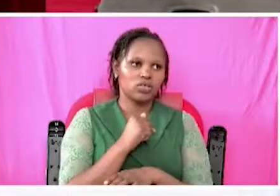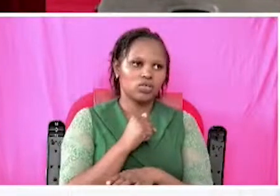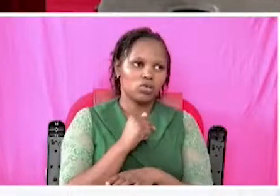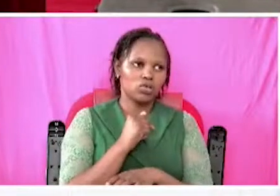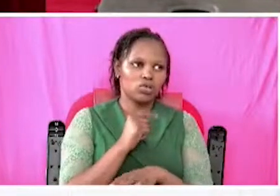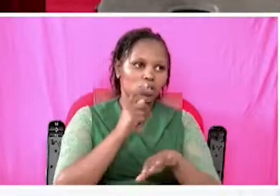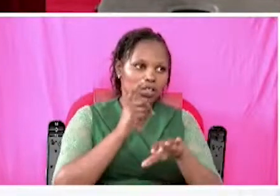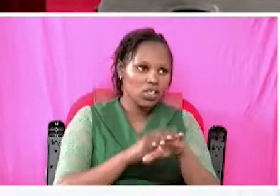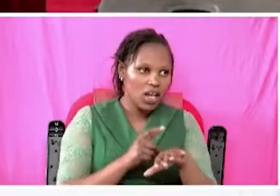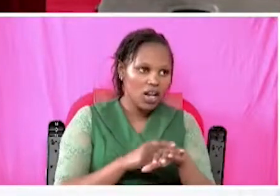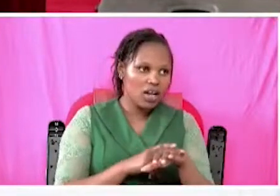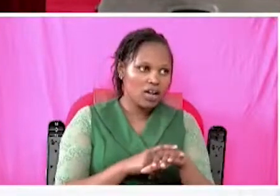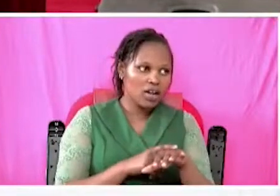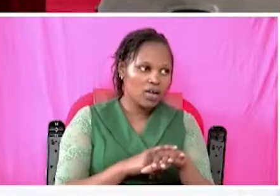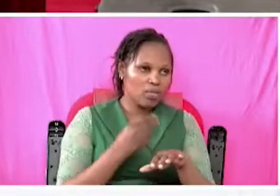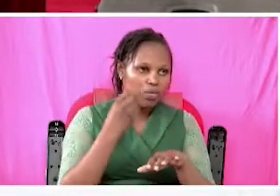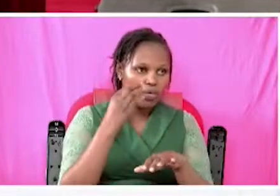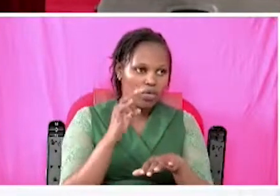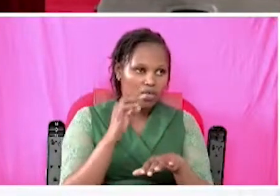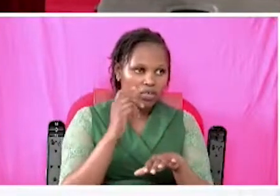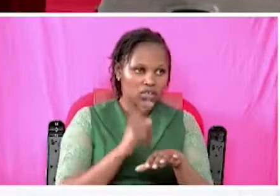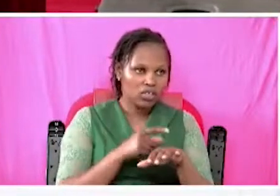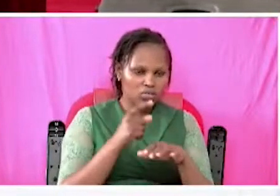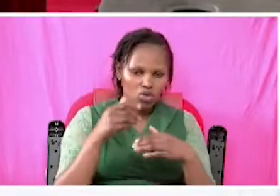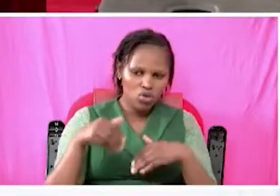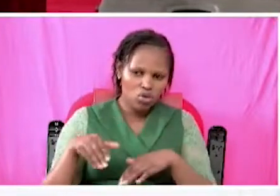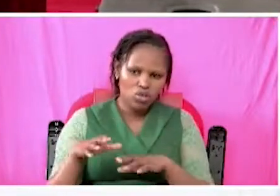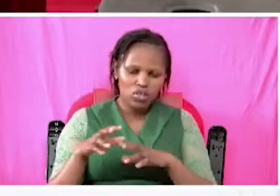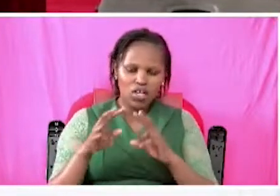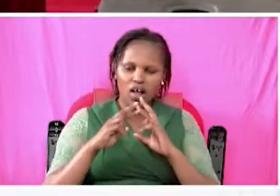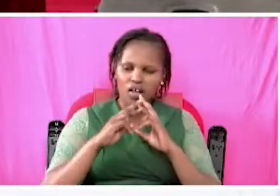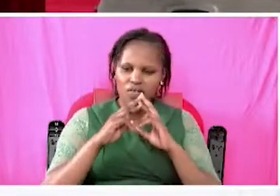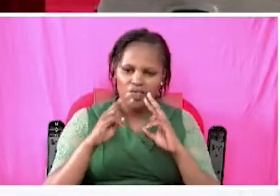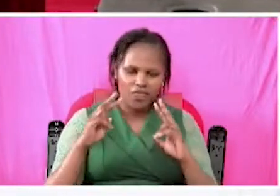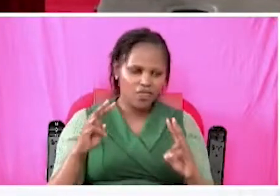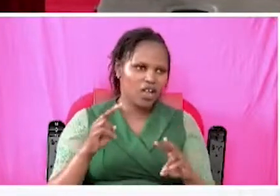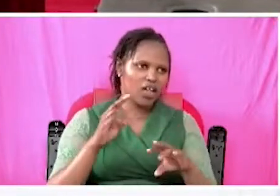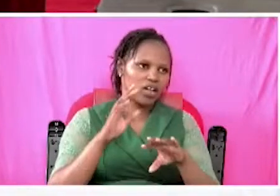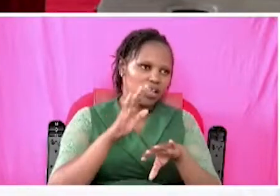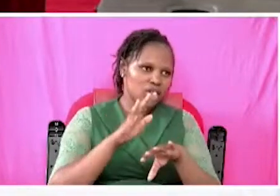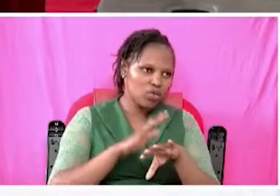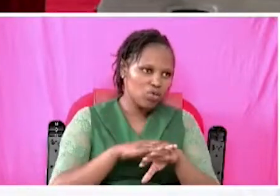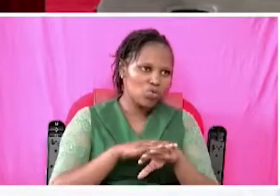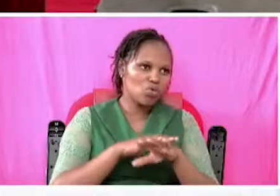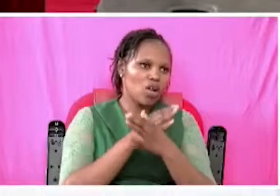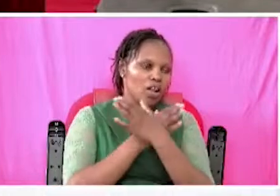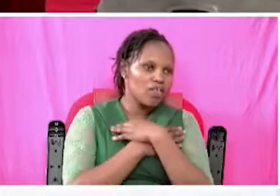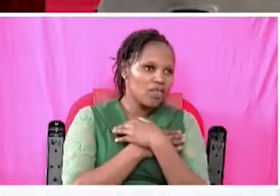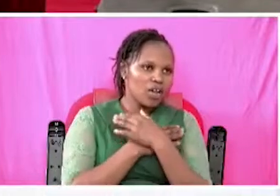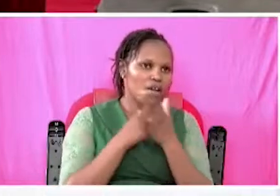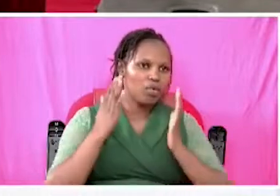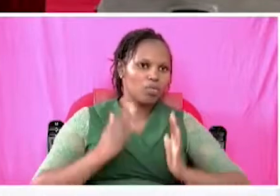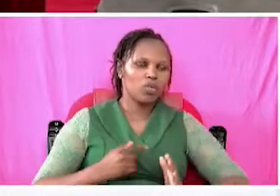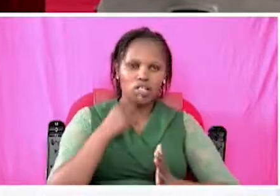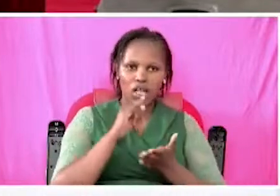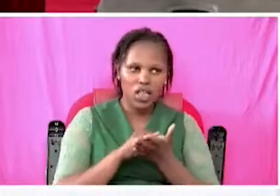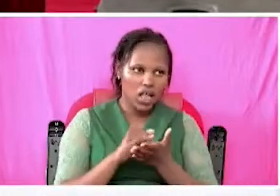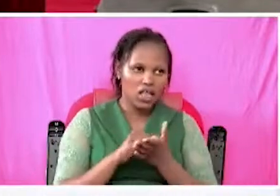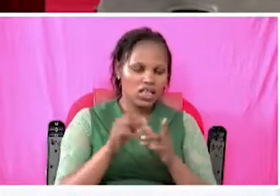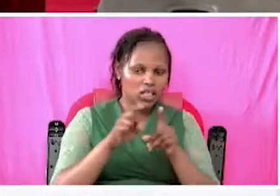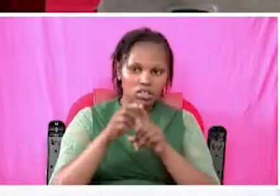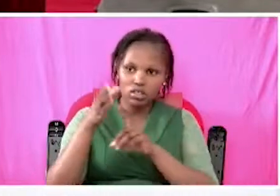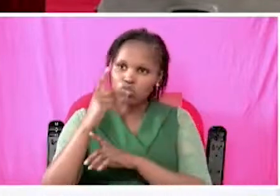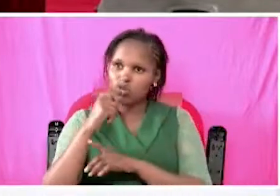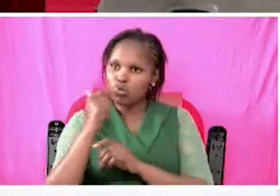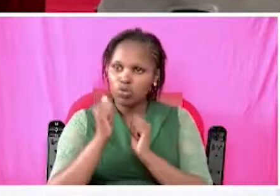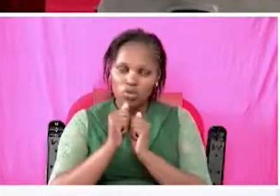During the time of bereavement where you've lost a very dear person, you would say the same God who blessed us with this person is the same God who is with